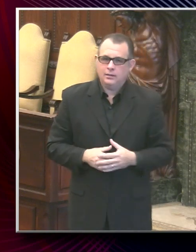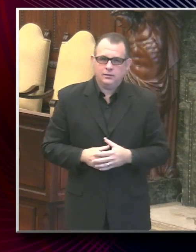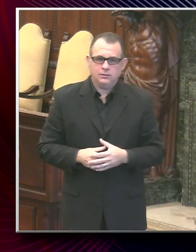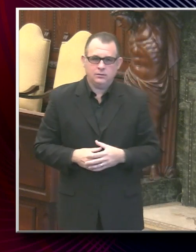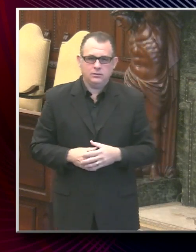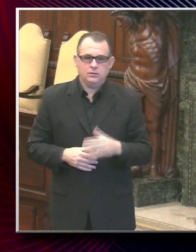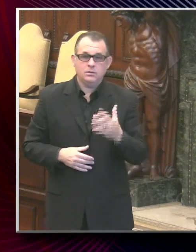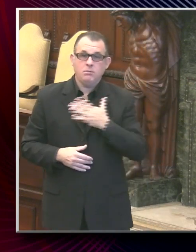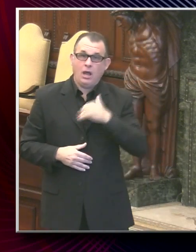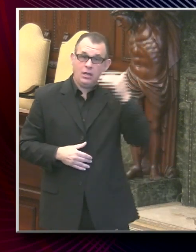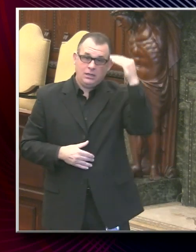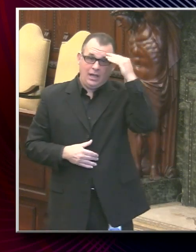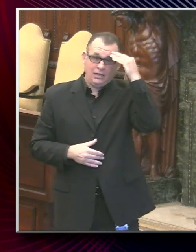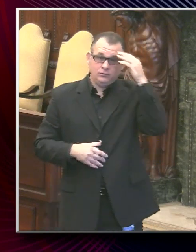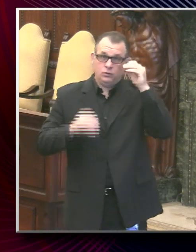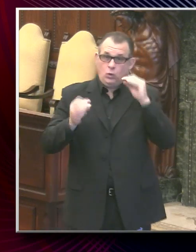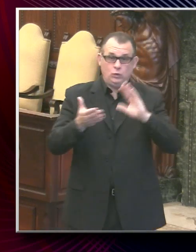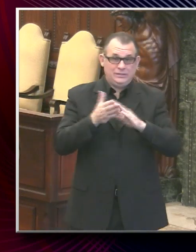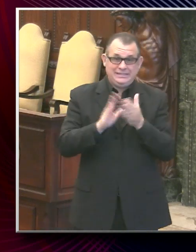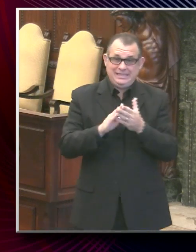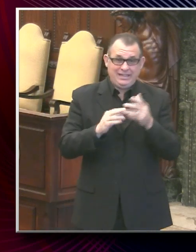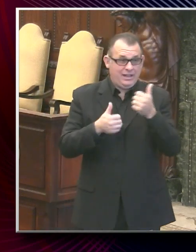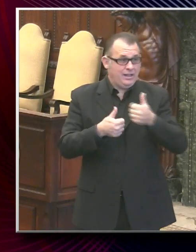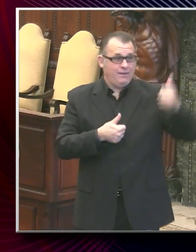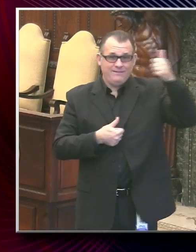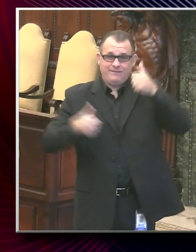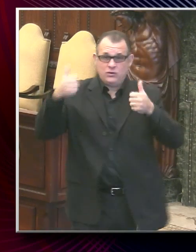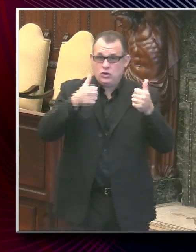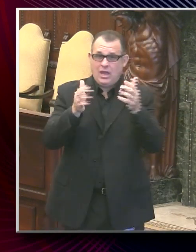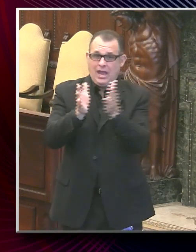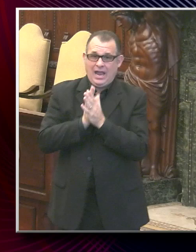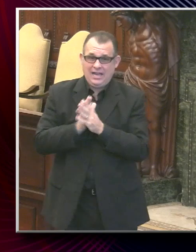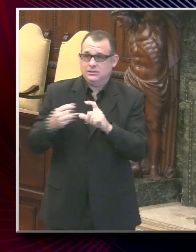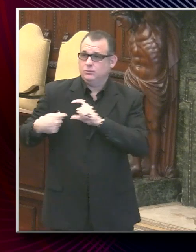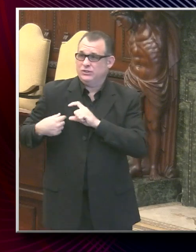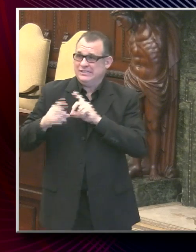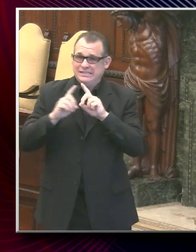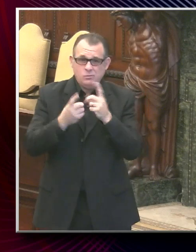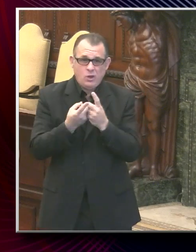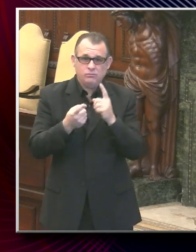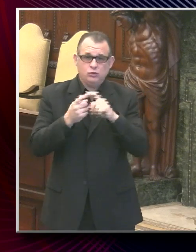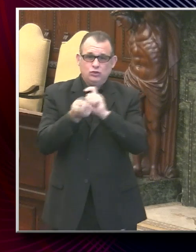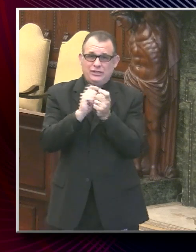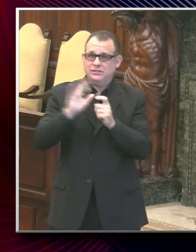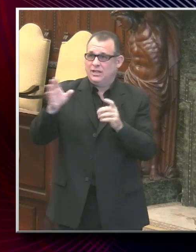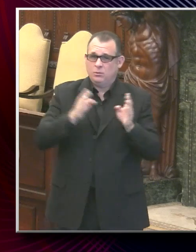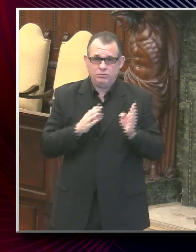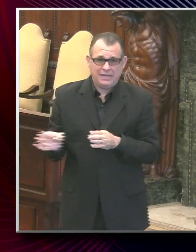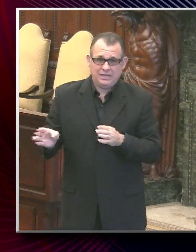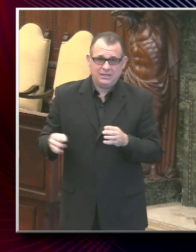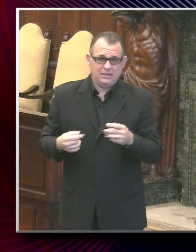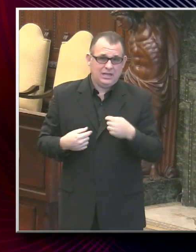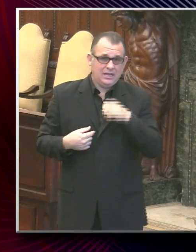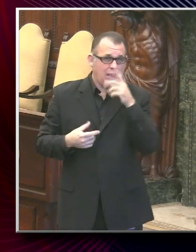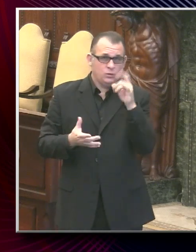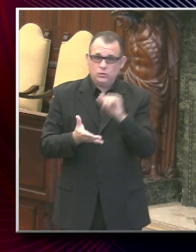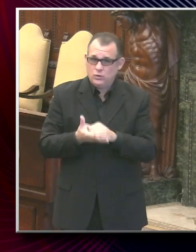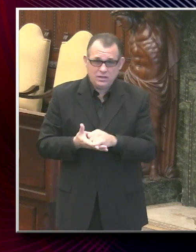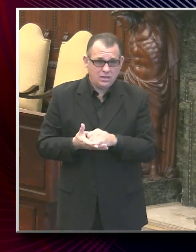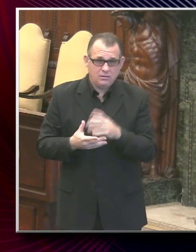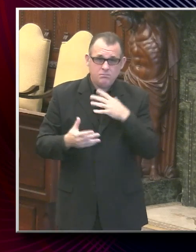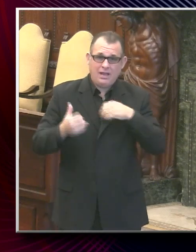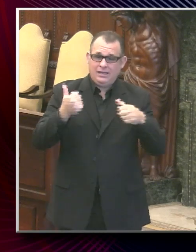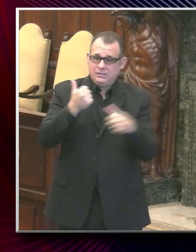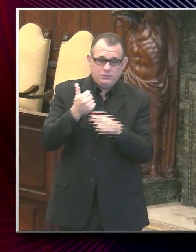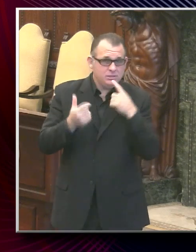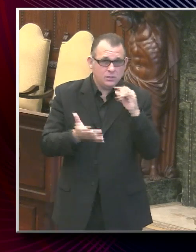city official that asked the police department to change its operating plans. I did not do that. My deputy did not do that. The mayor did not do